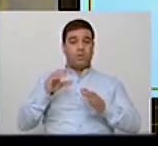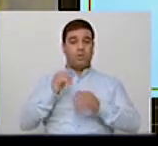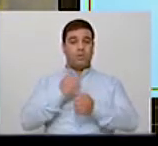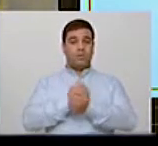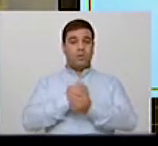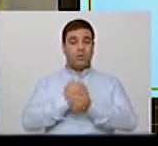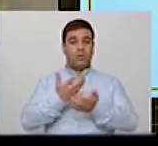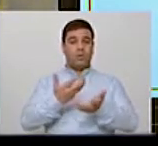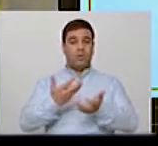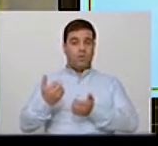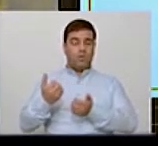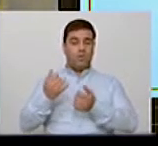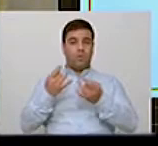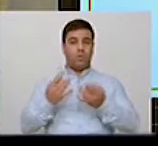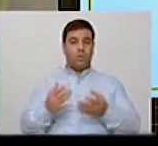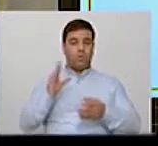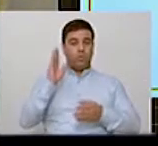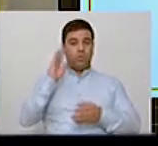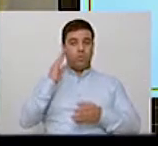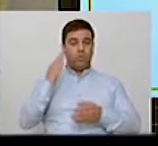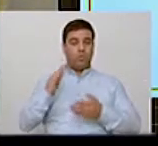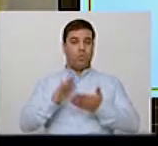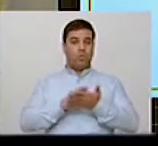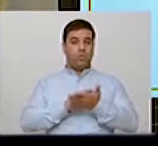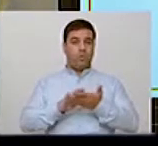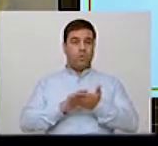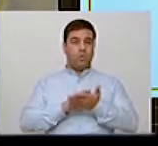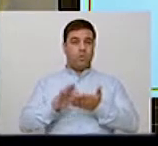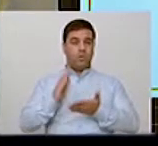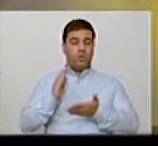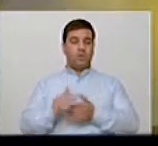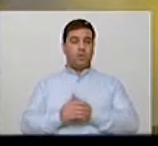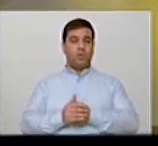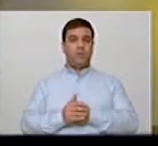spirtdan olib oddiy suvda yuviladi.